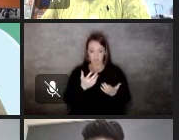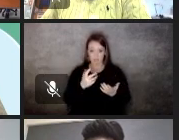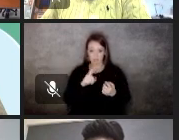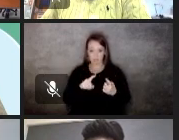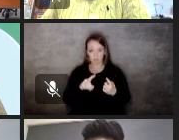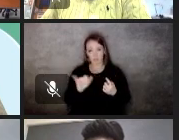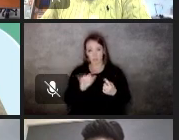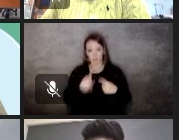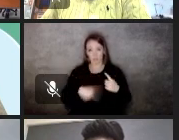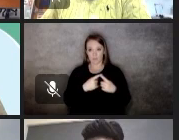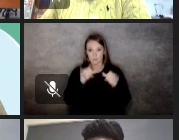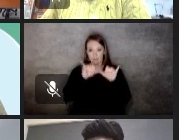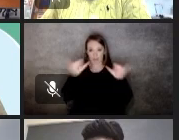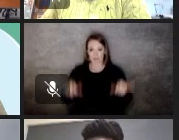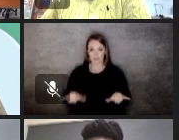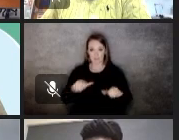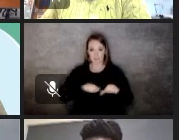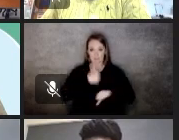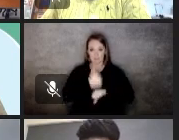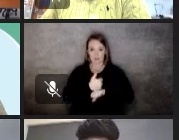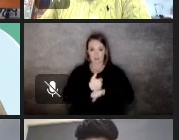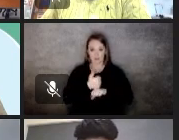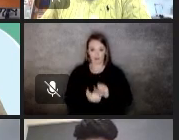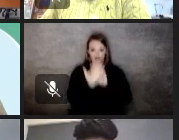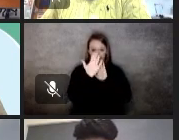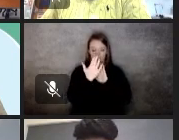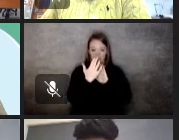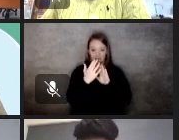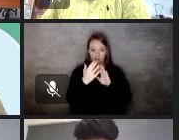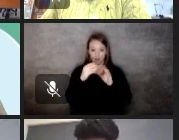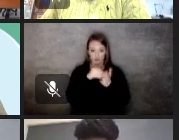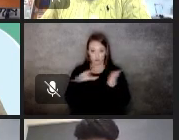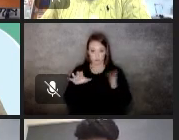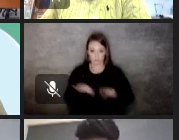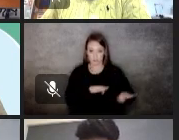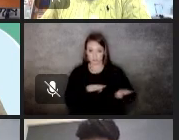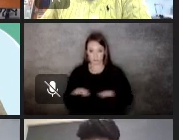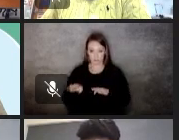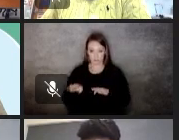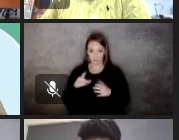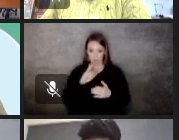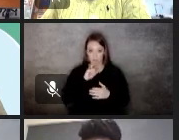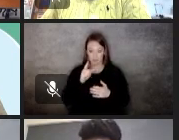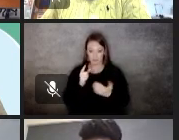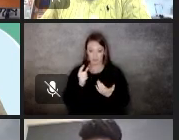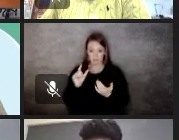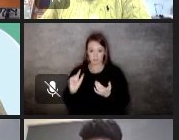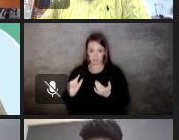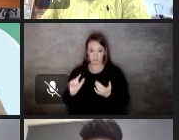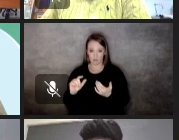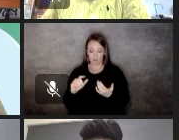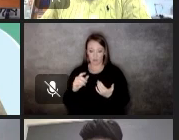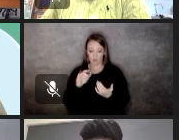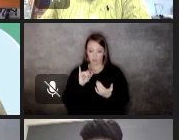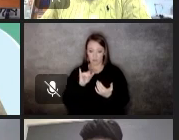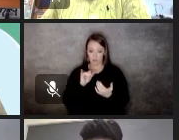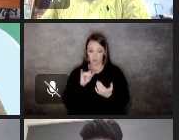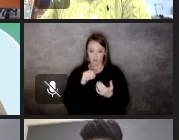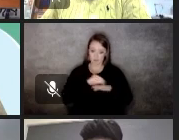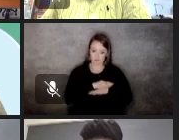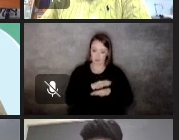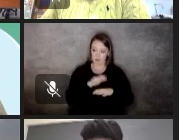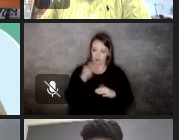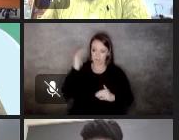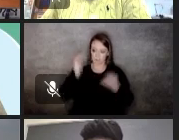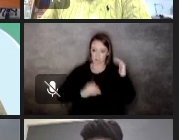up that is addressing student behavior that is punitive and is disproportionately affecting students of color, what message is that